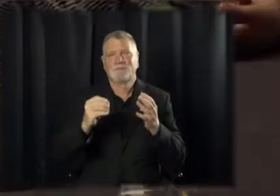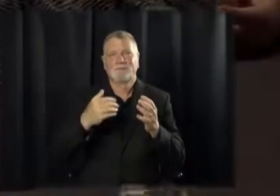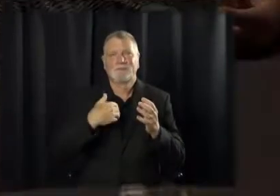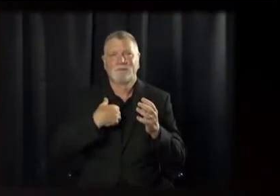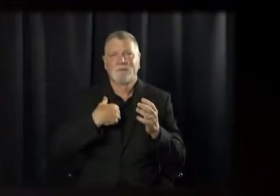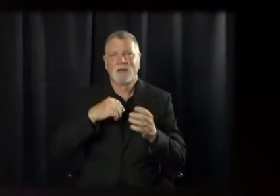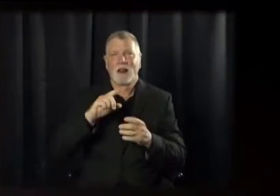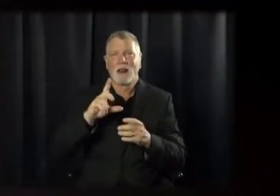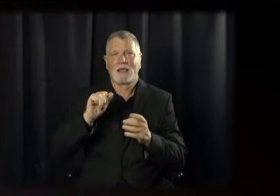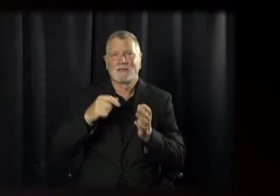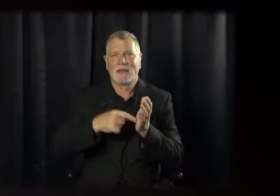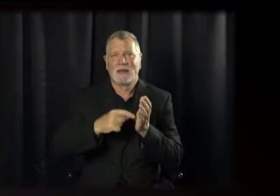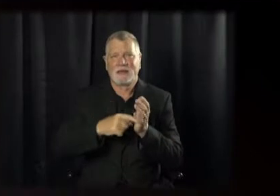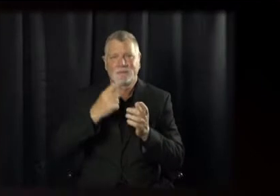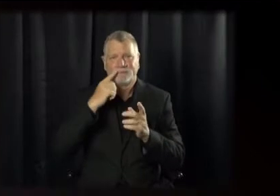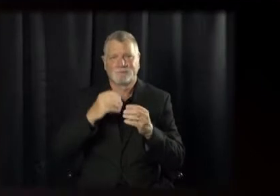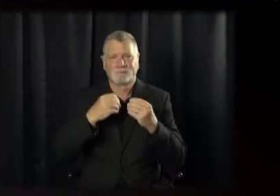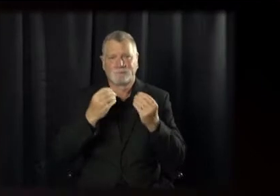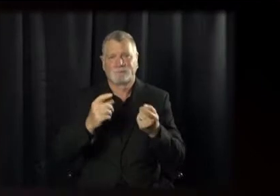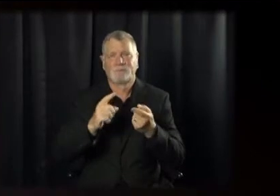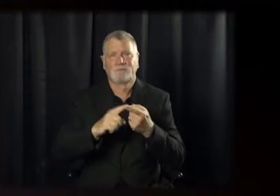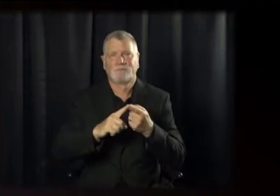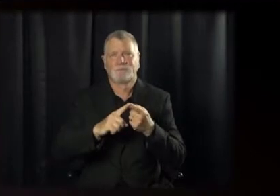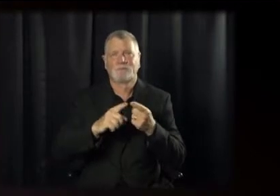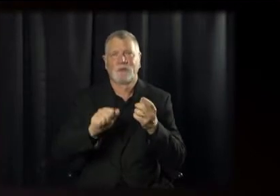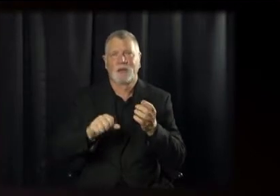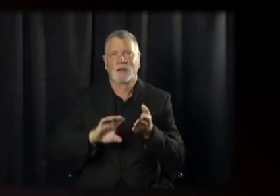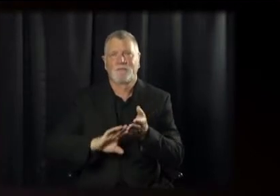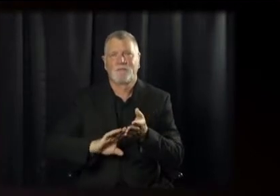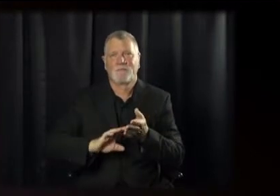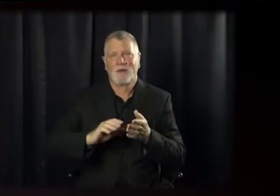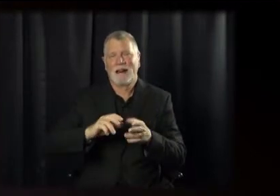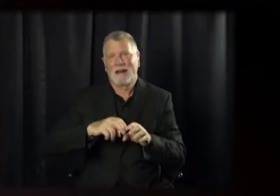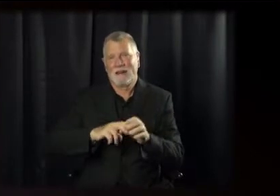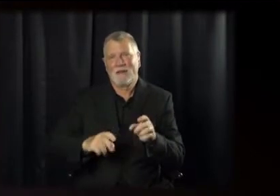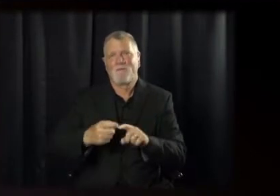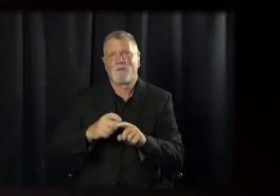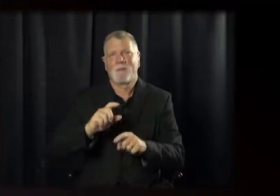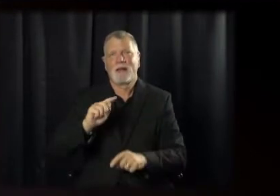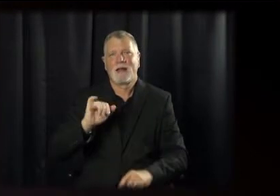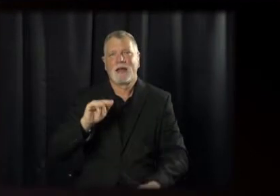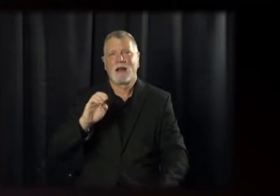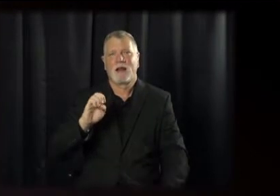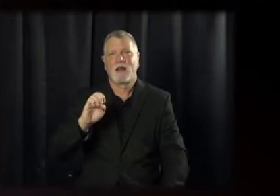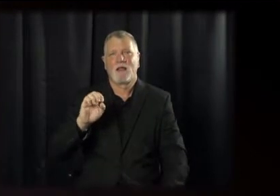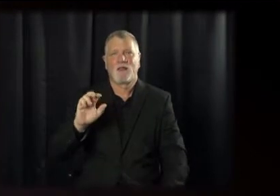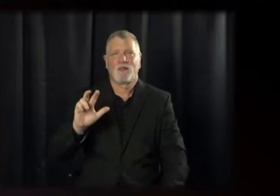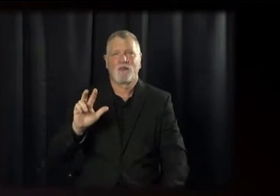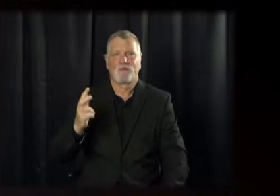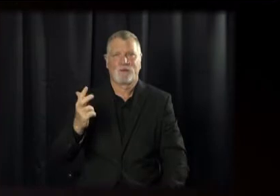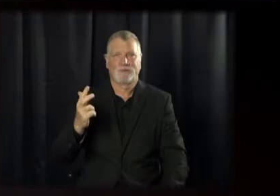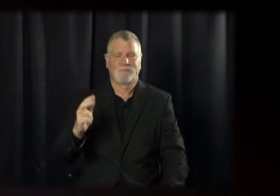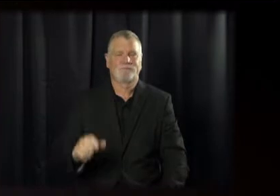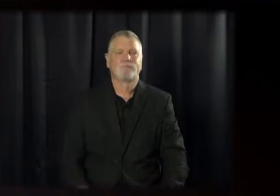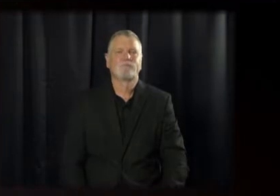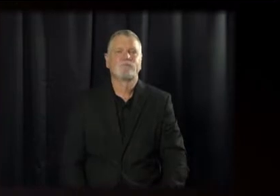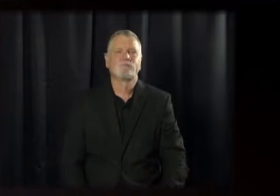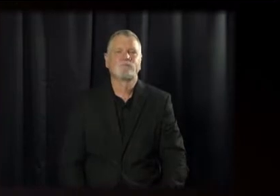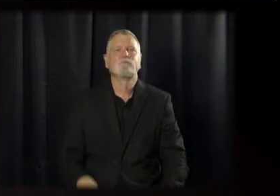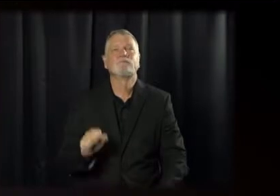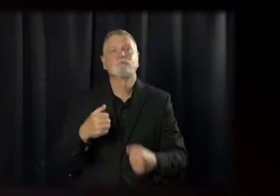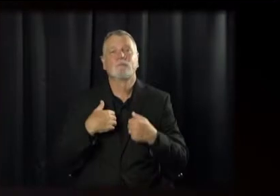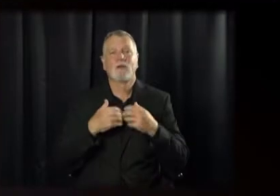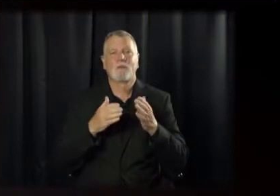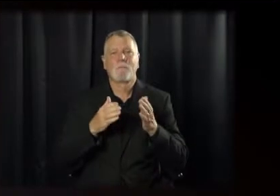pension obligations to enable an exit from Title III. The proposed fiscal plan provides a path toward the implementation of each of